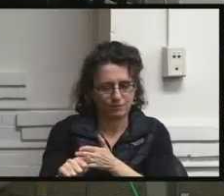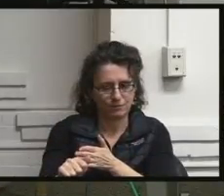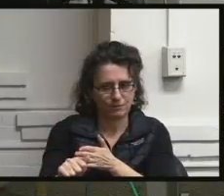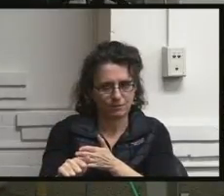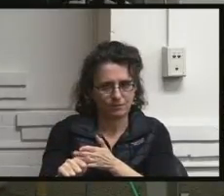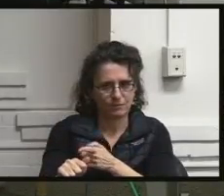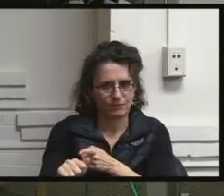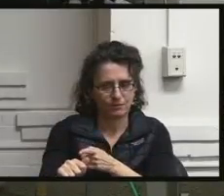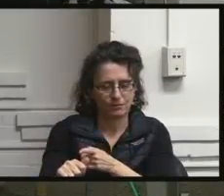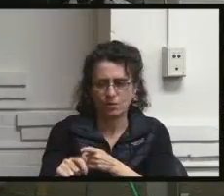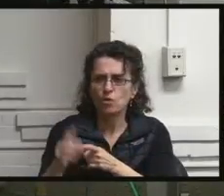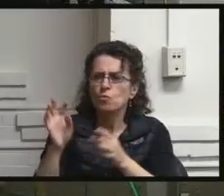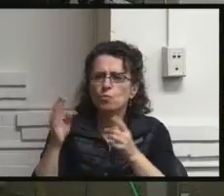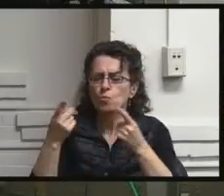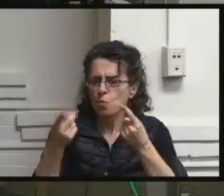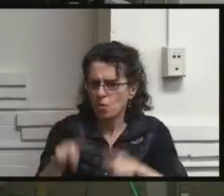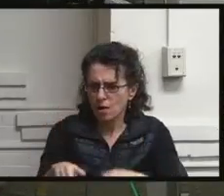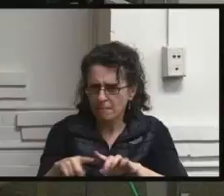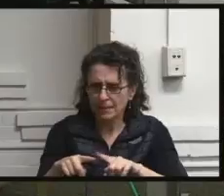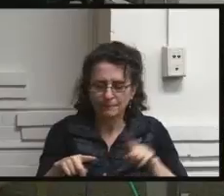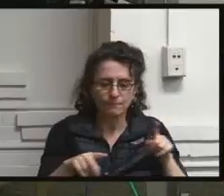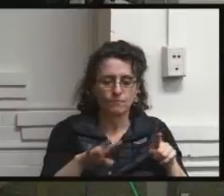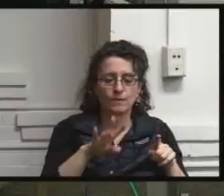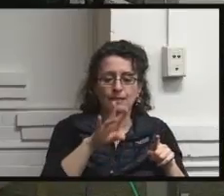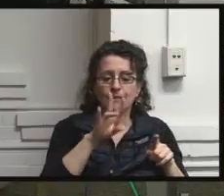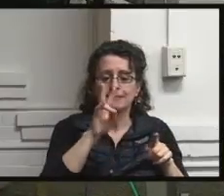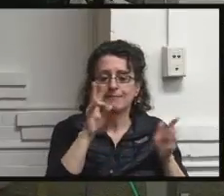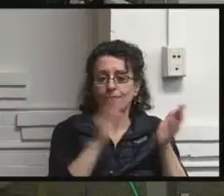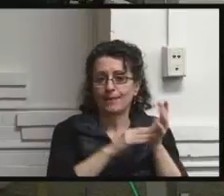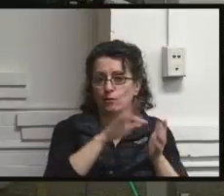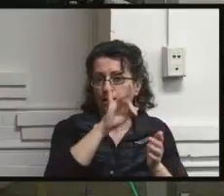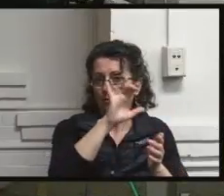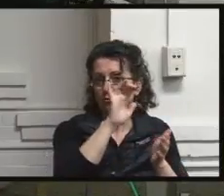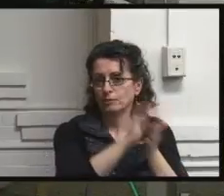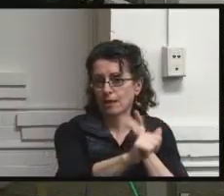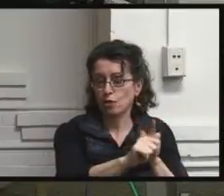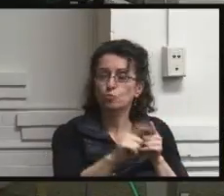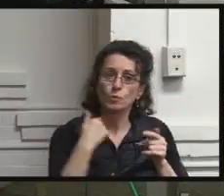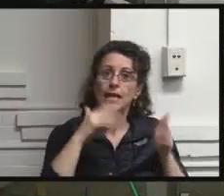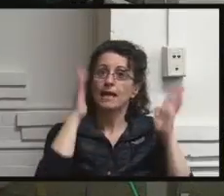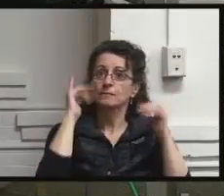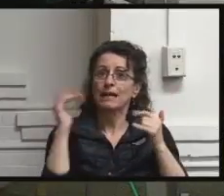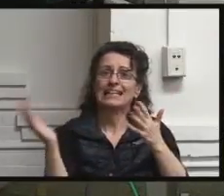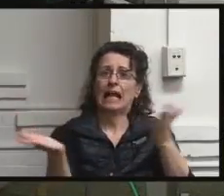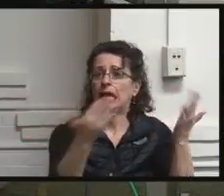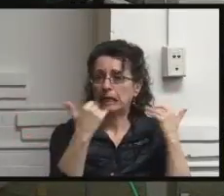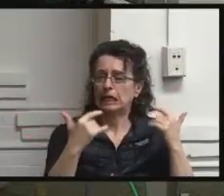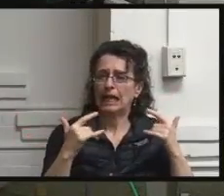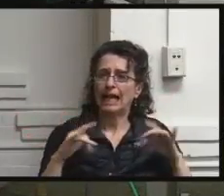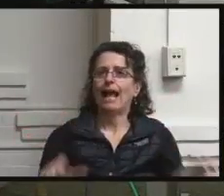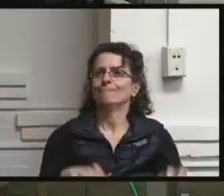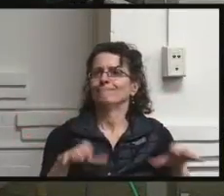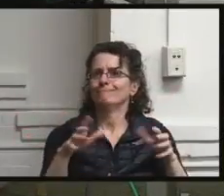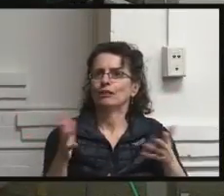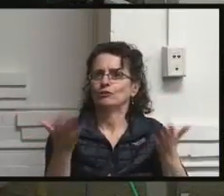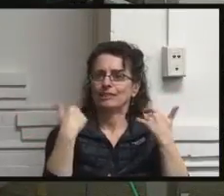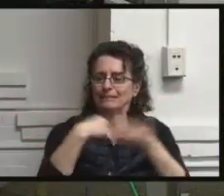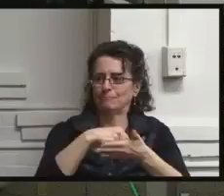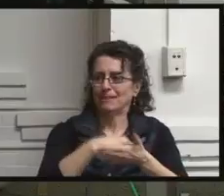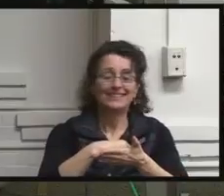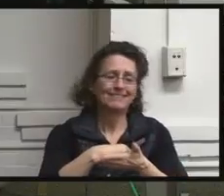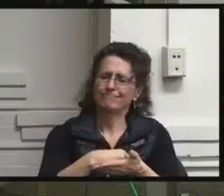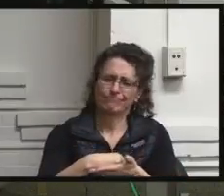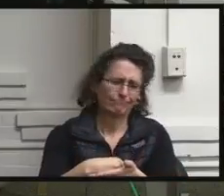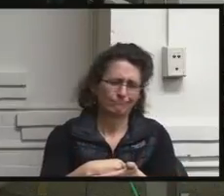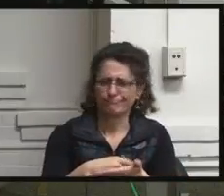there was $7,500 that was going to supposedly be fundraised. Well, the organization has never